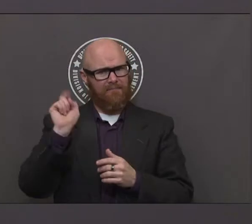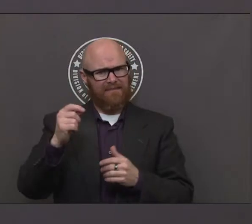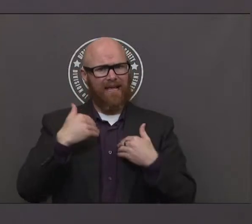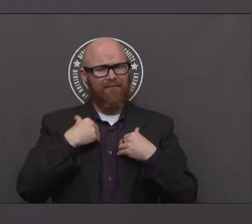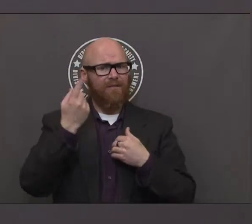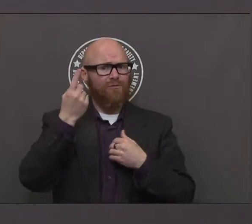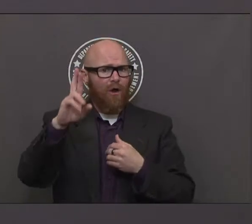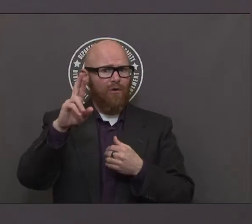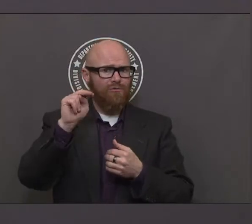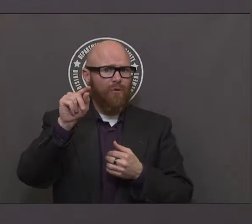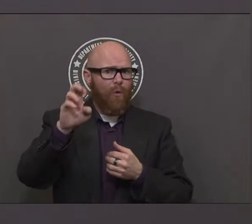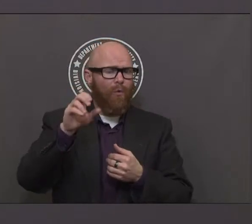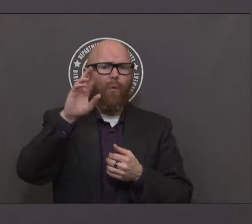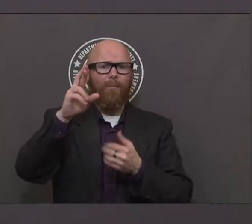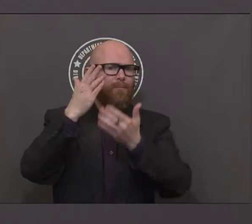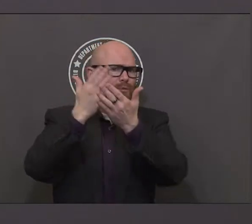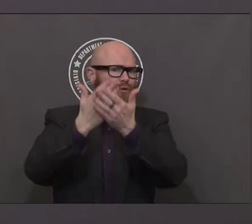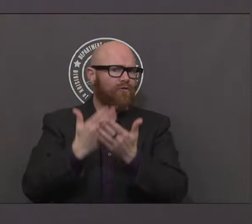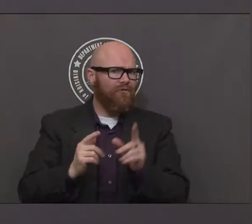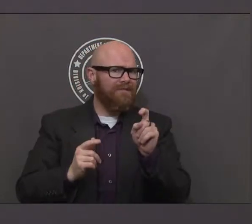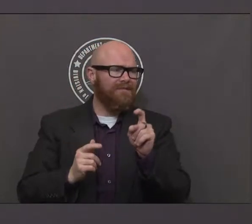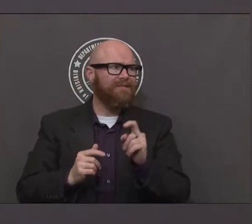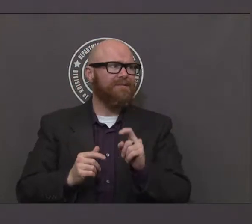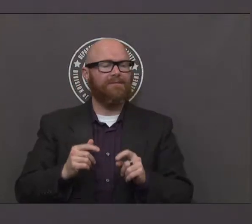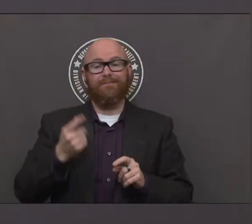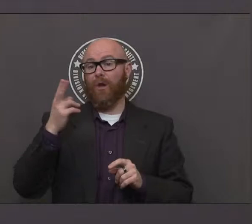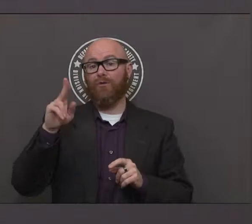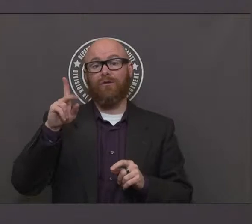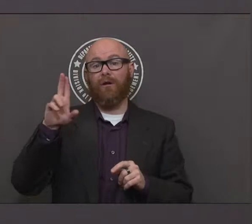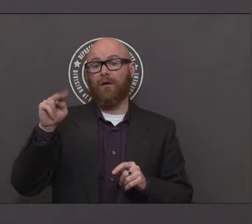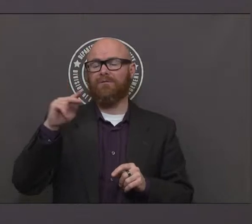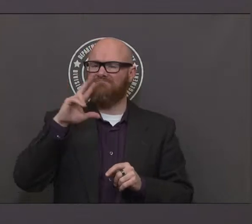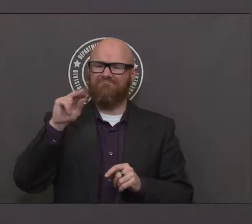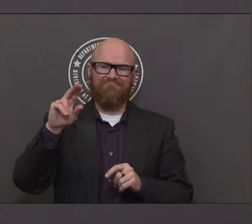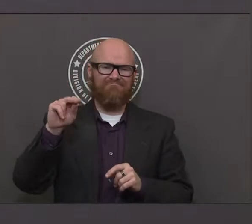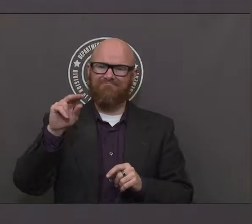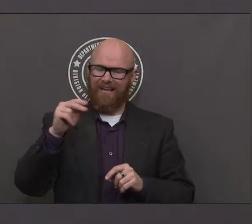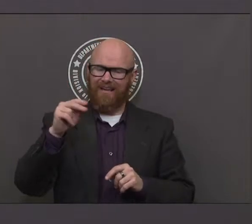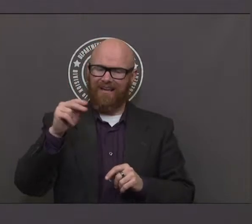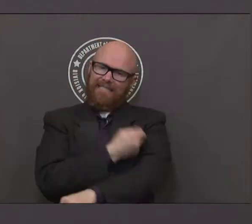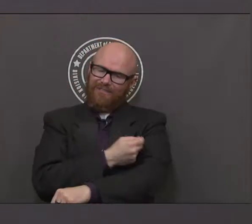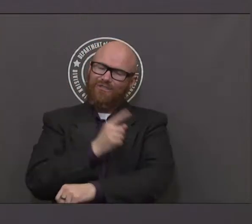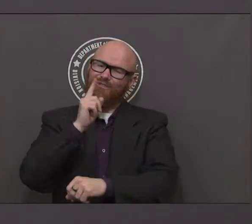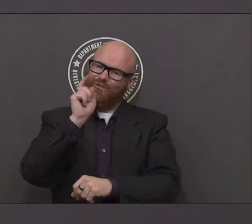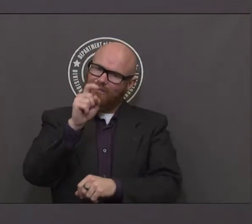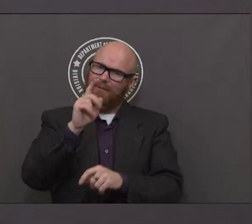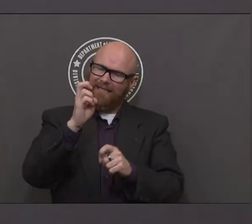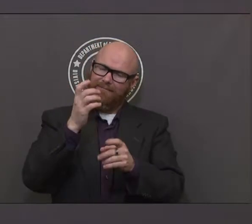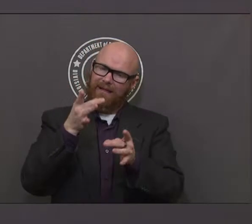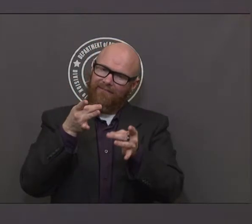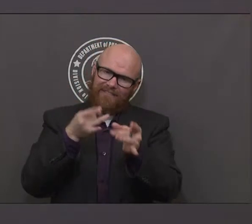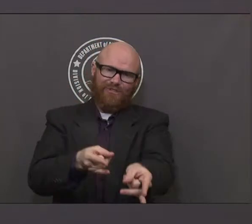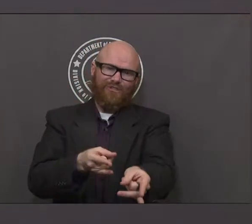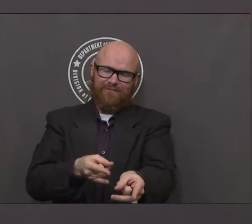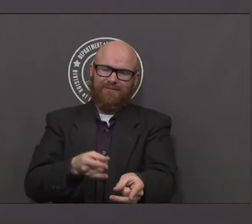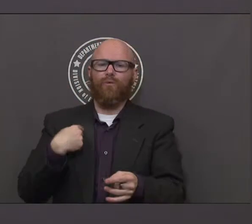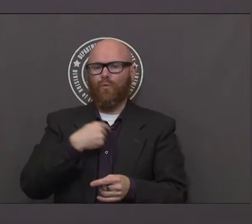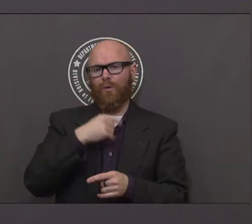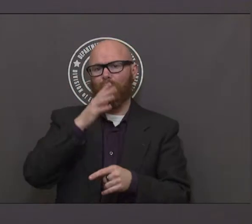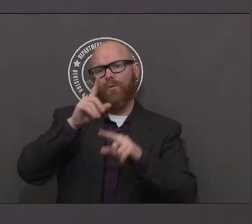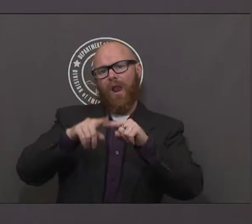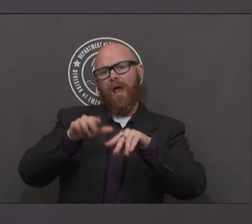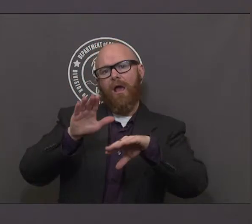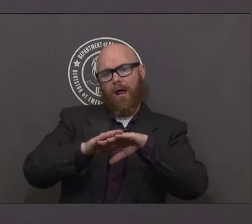as proof? No, so we want to make sure that vaccine administration is still very efficient. And so we're going to be relying